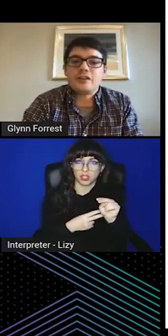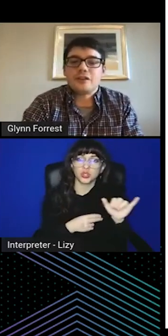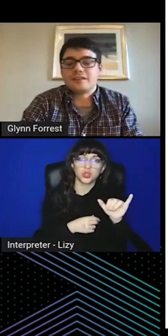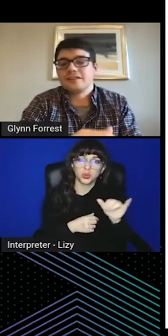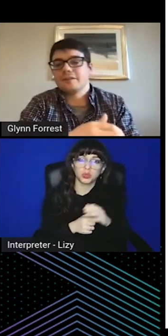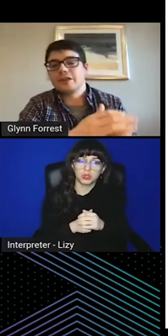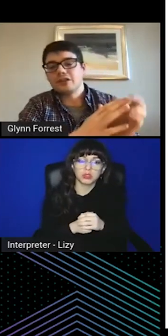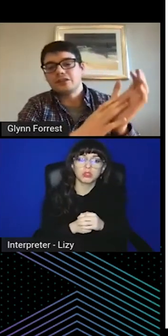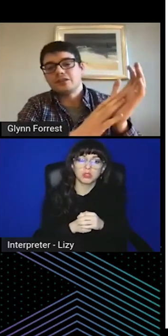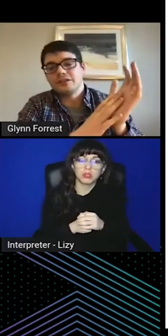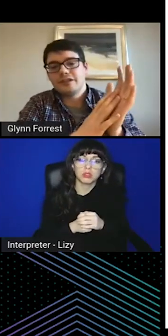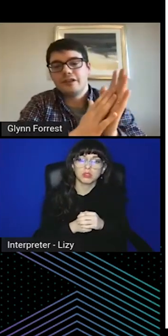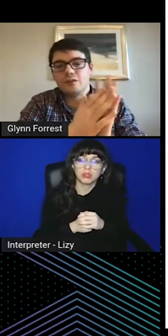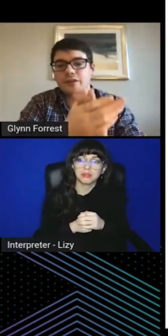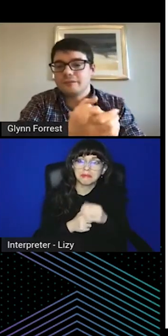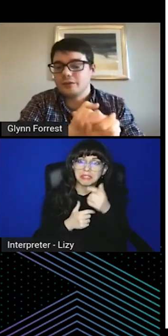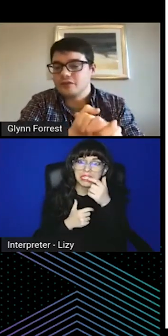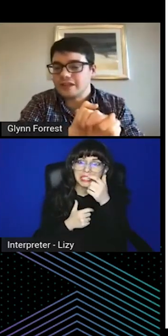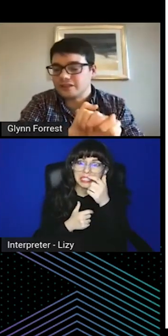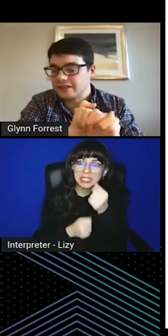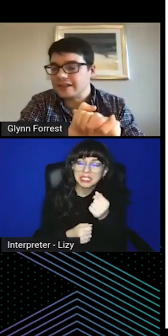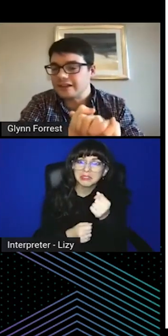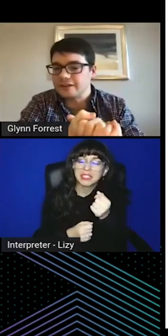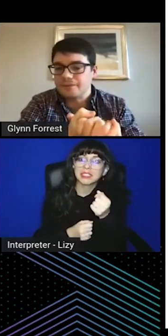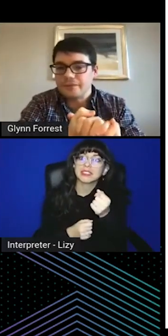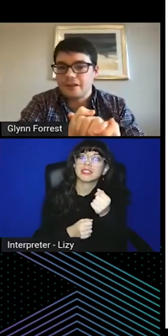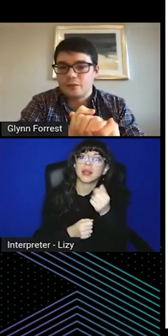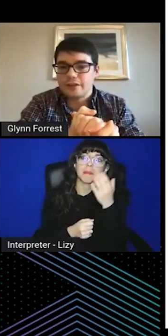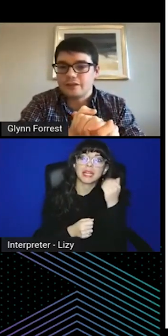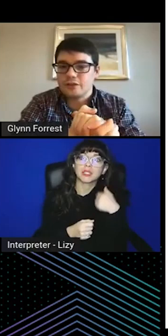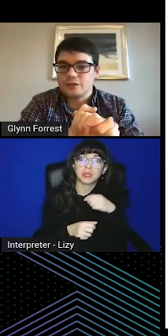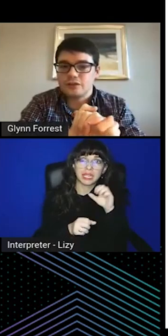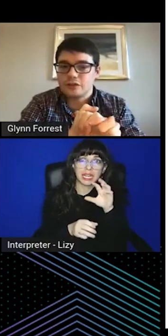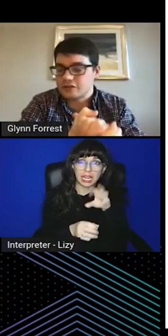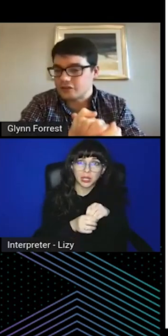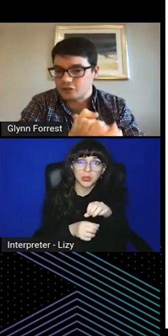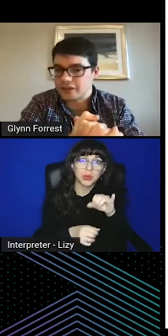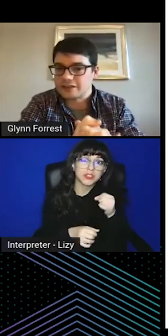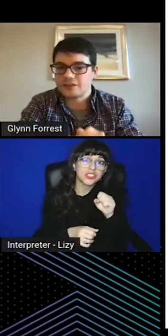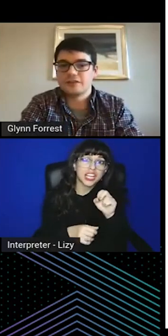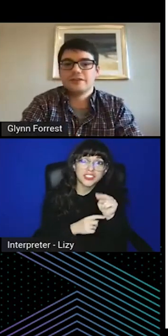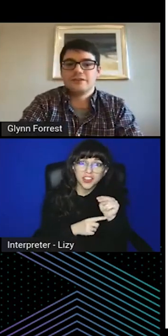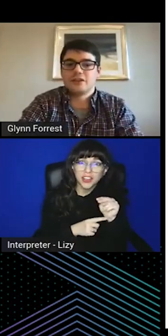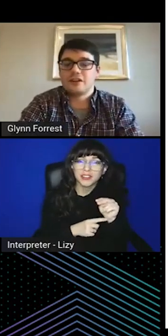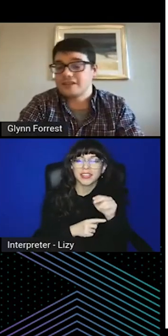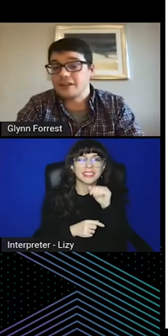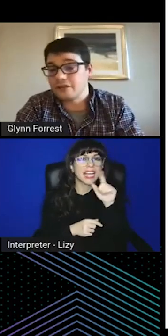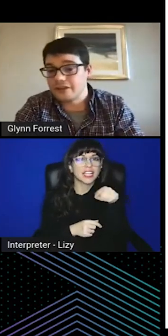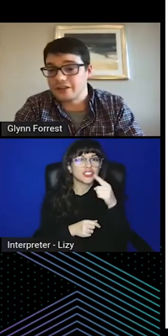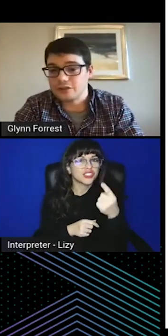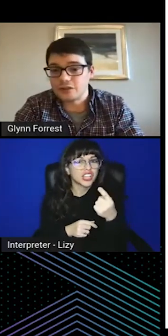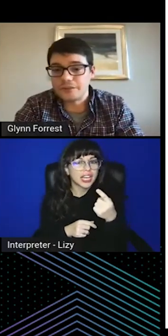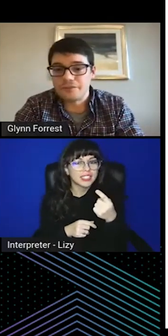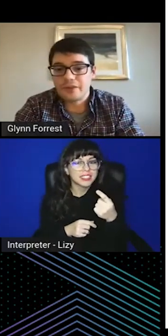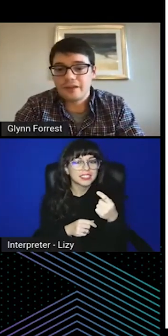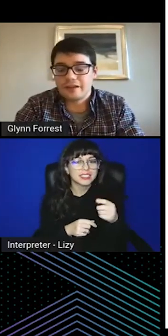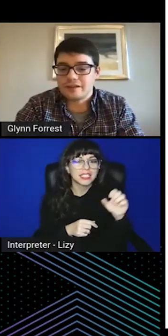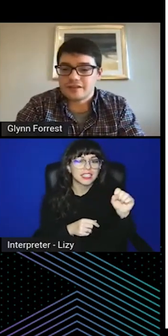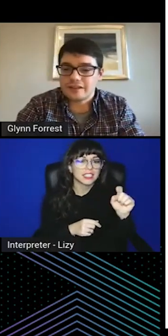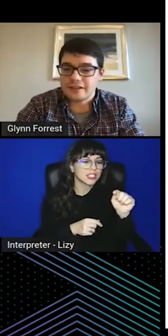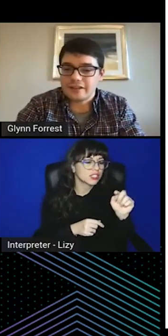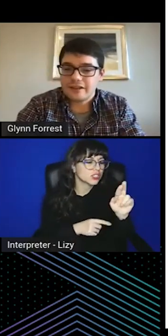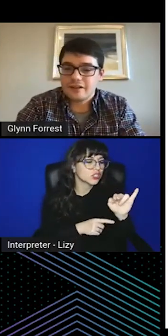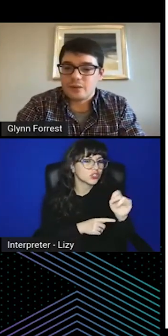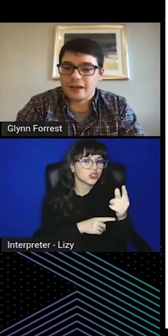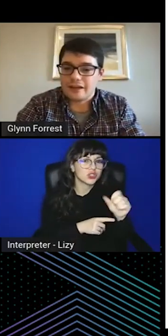Now, interestingly, because we can put JSON in there, we can use not just strings for our secret values. You can